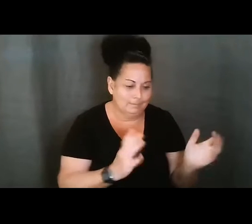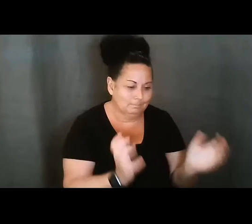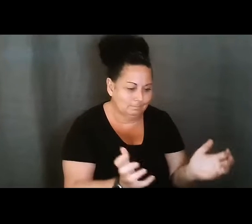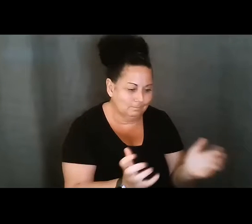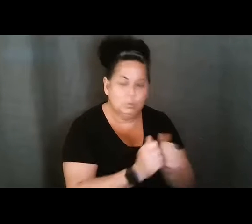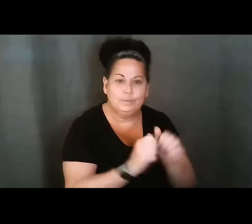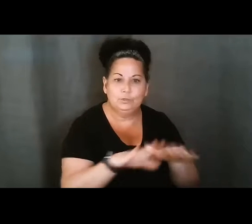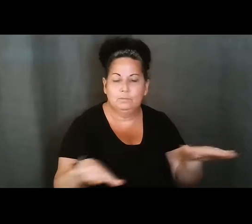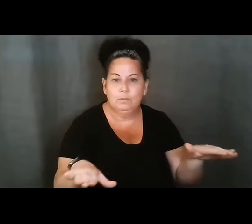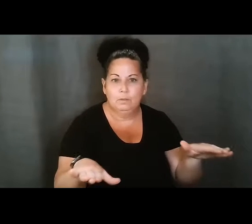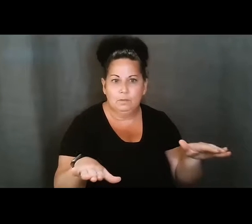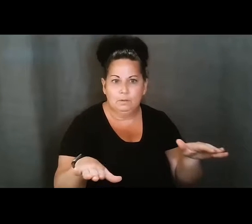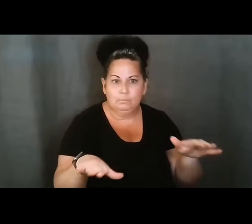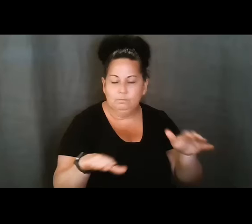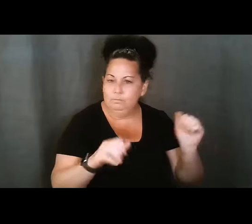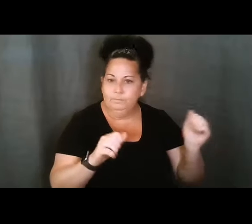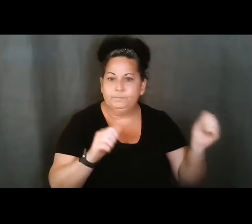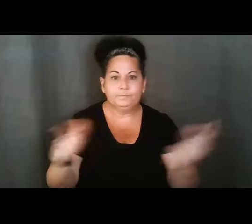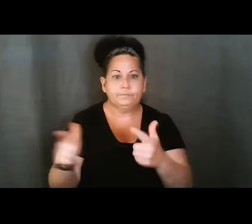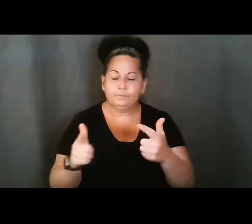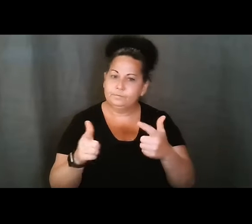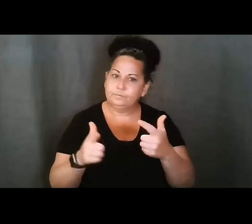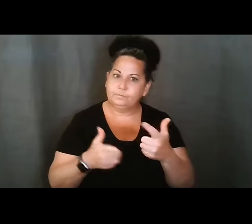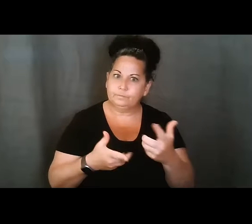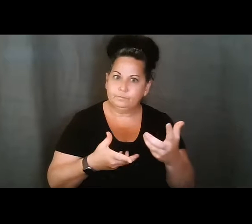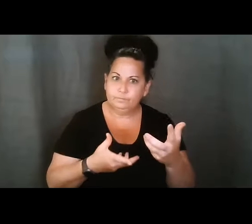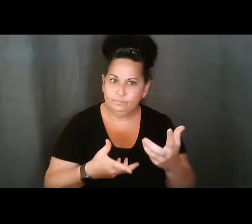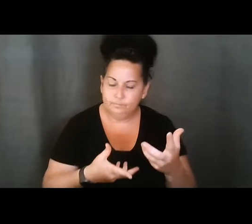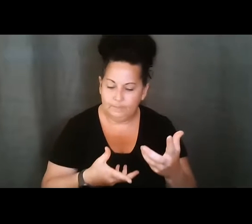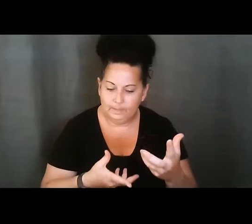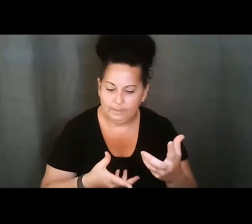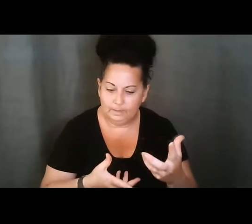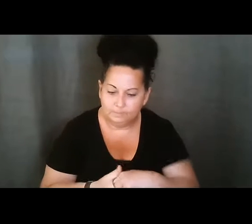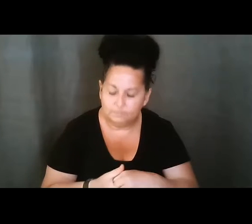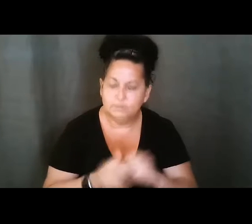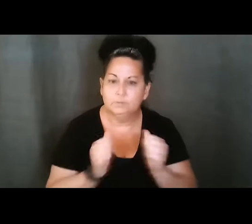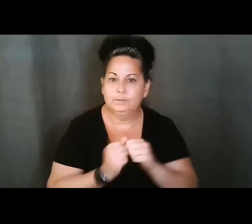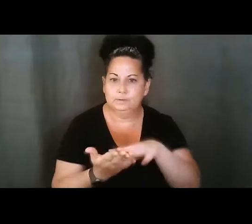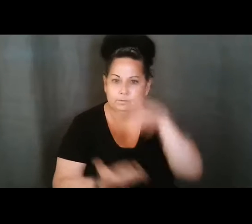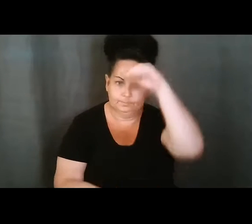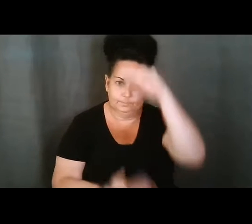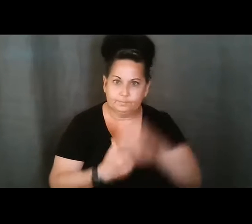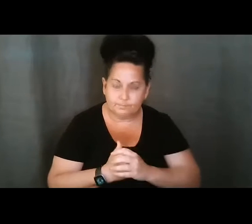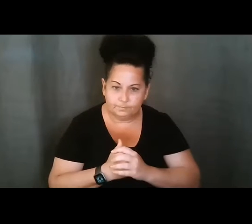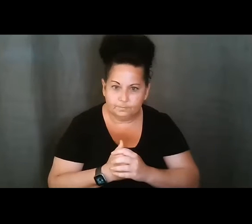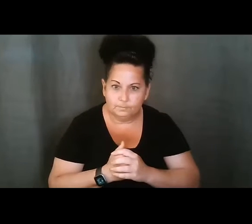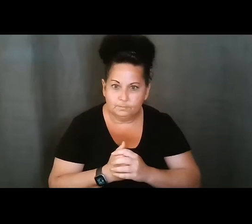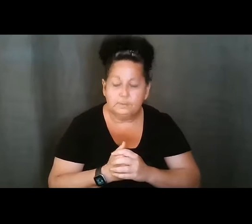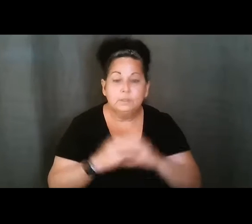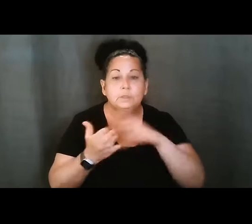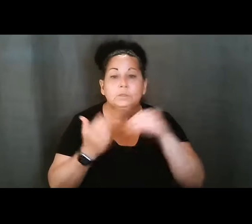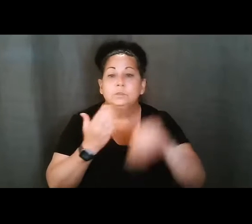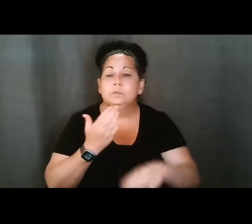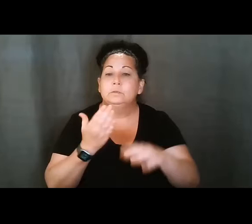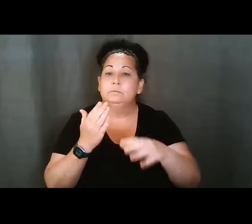does. And we're all a part of their village. How about teacher to student and student to teacher? Students learn best when there is a